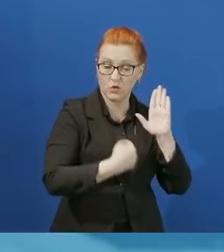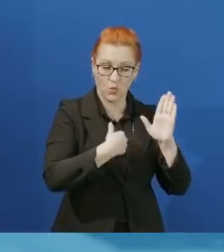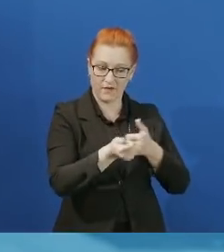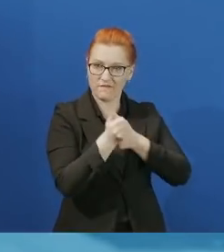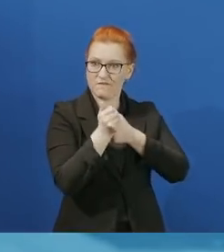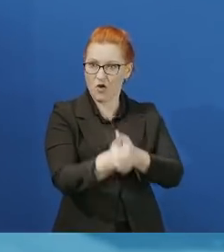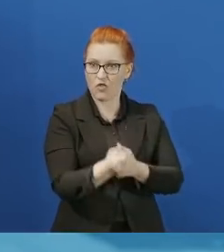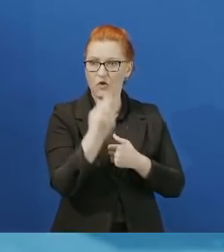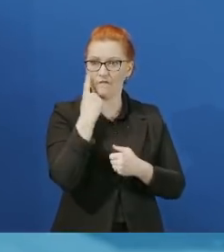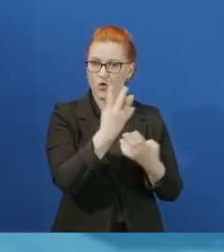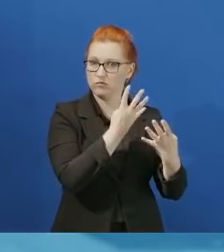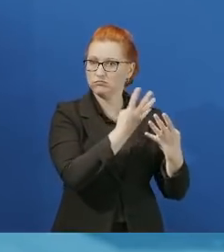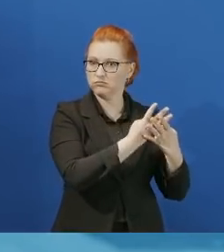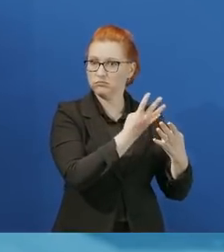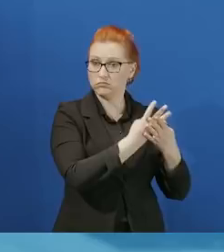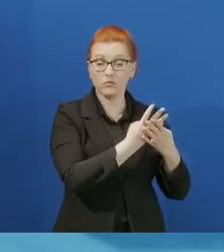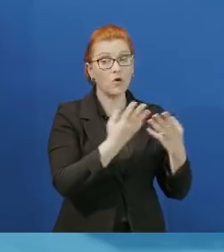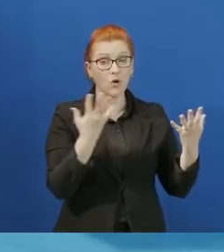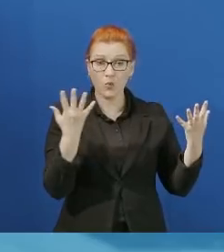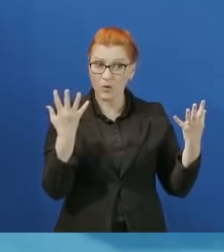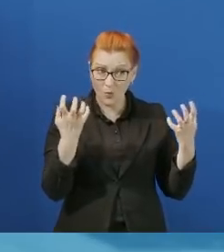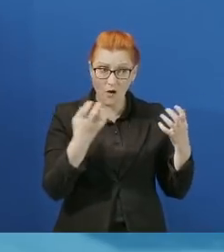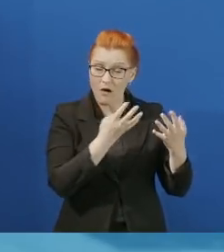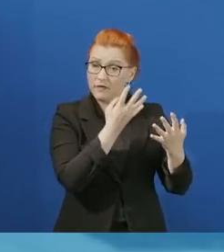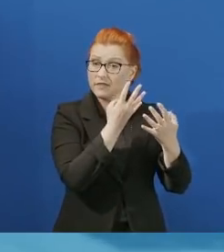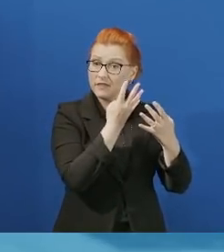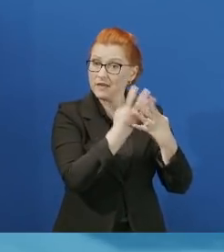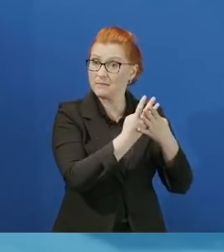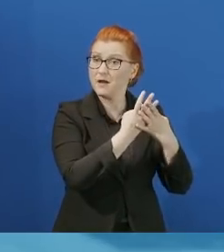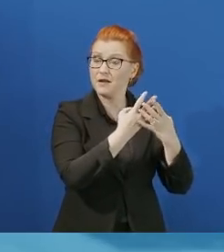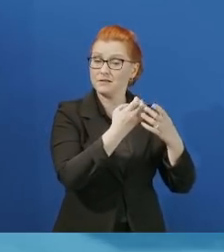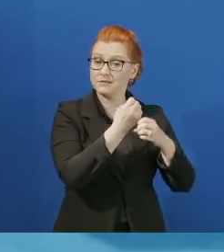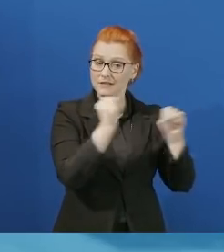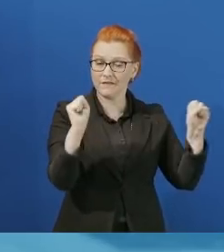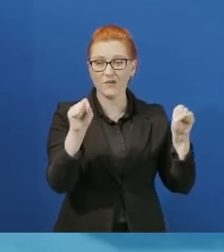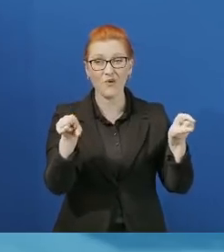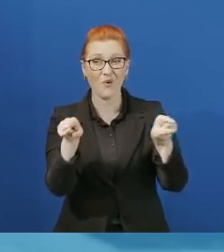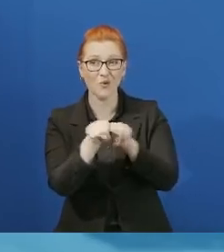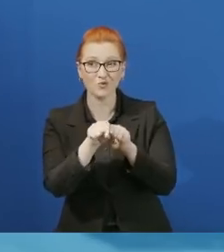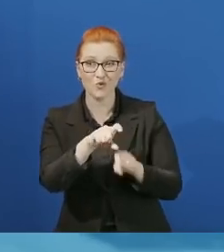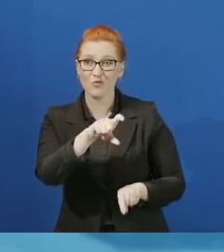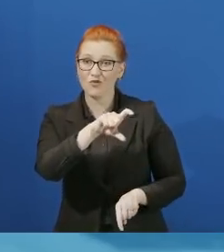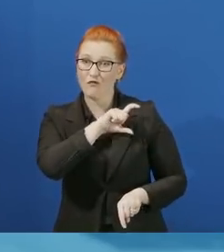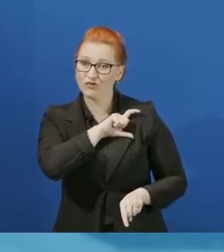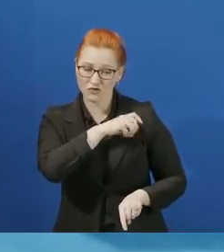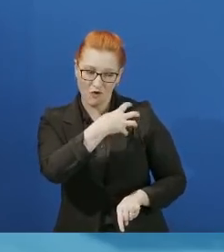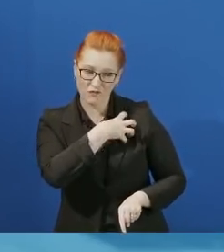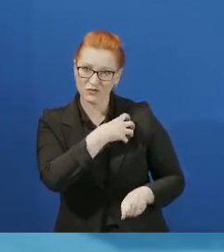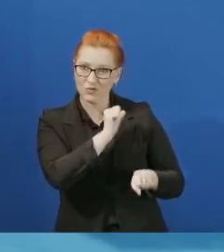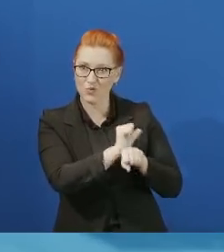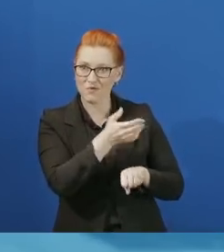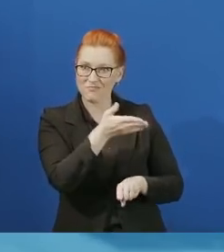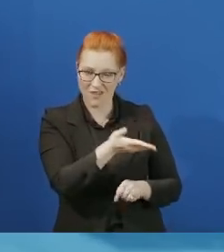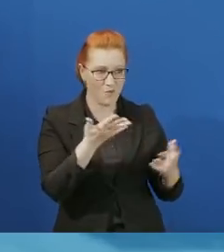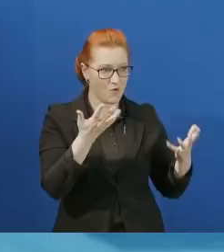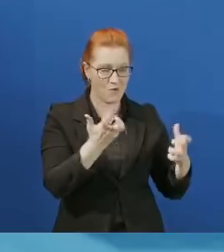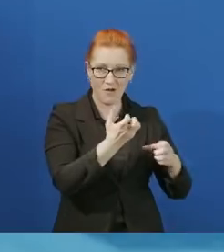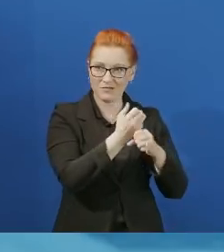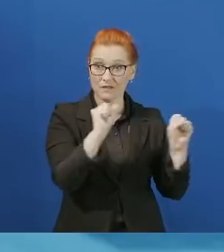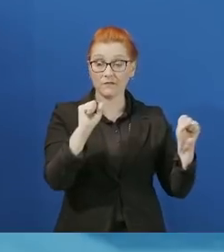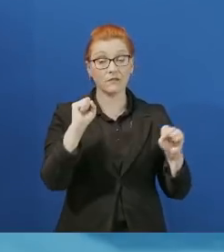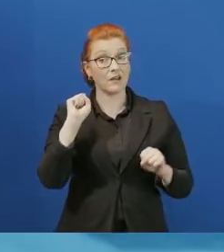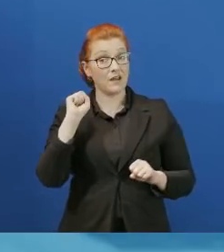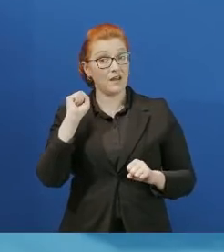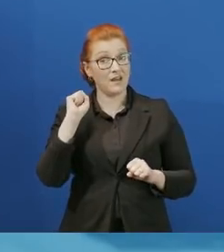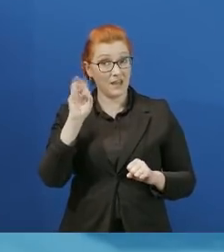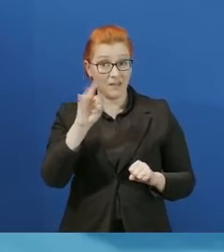want to keep all of the inmates safe, and we want to keep all of the correctional officers safe. And when we do have a positive